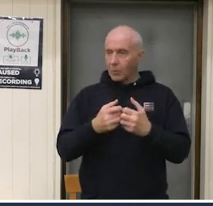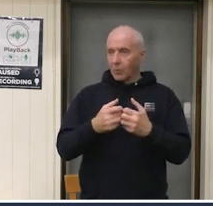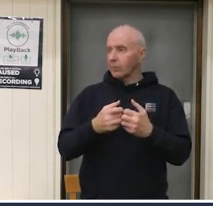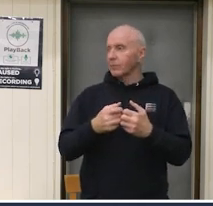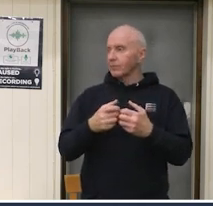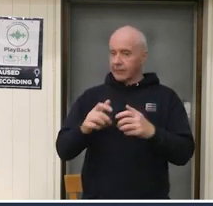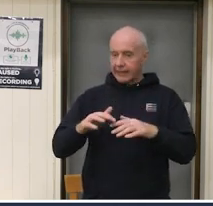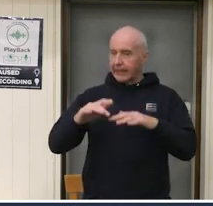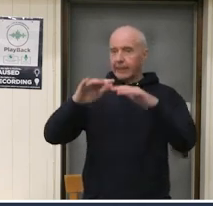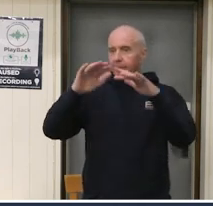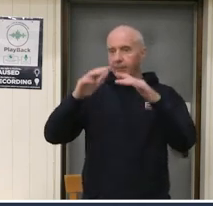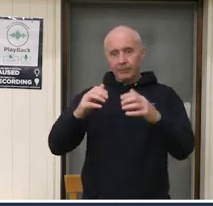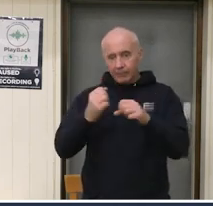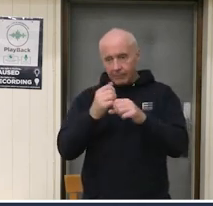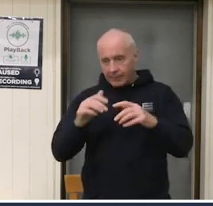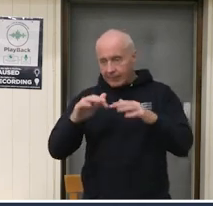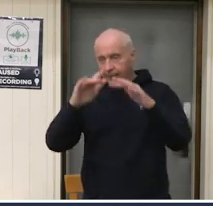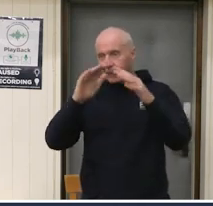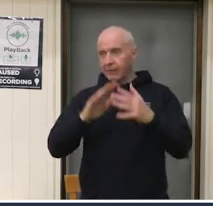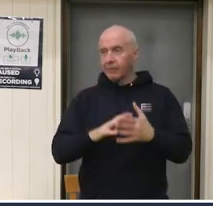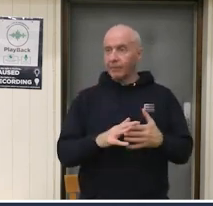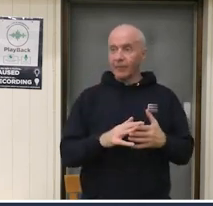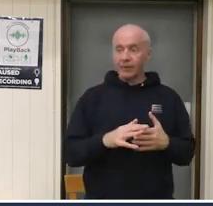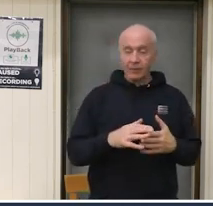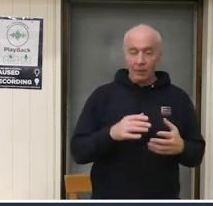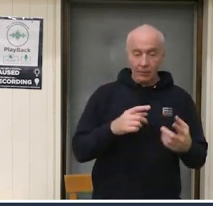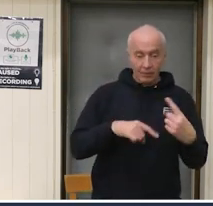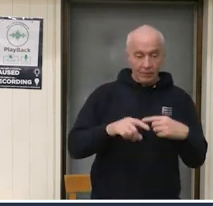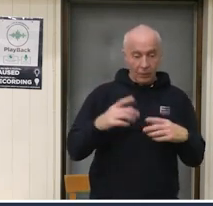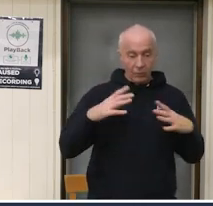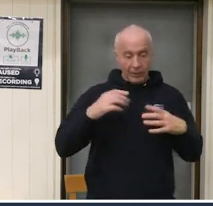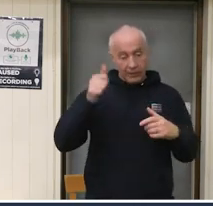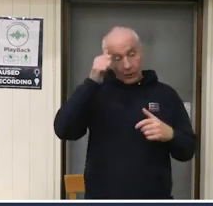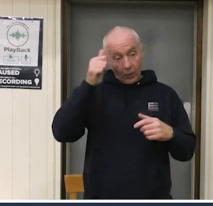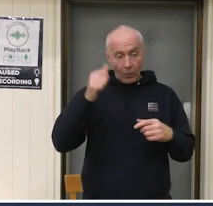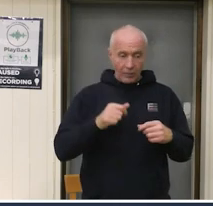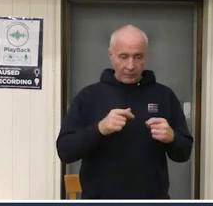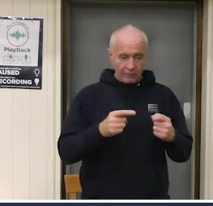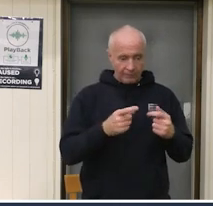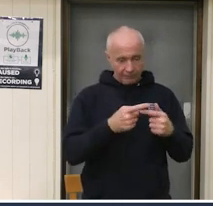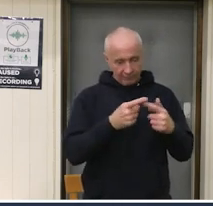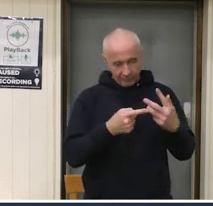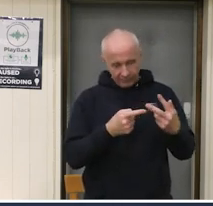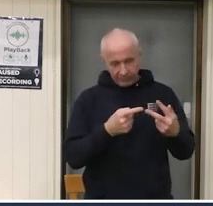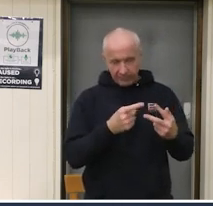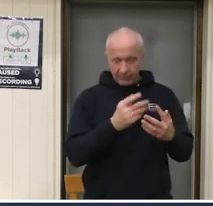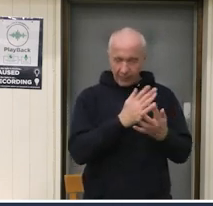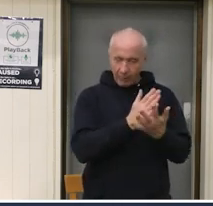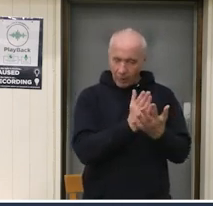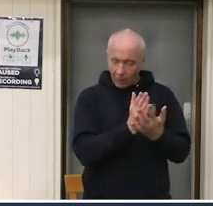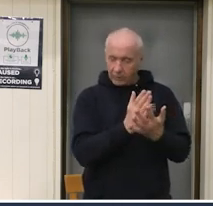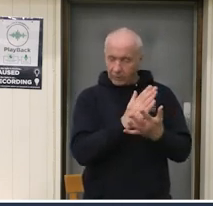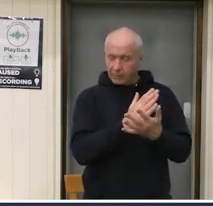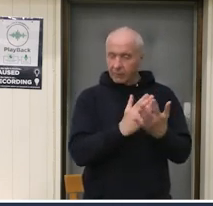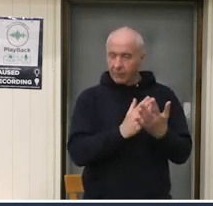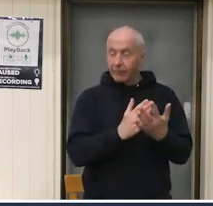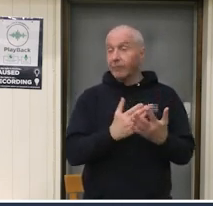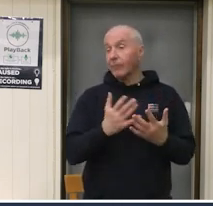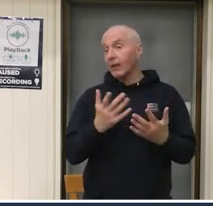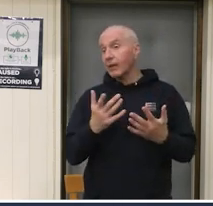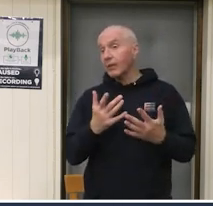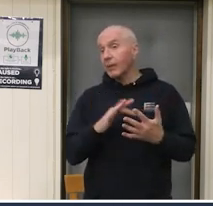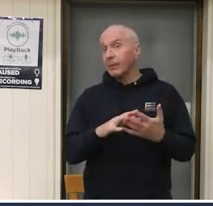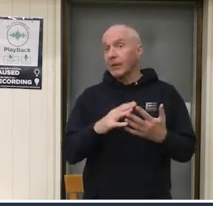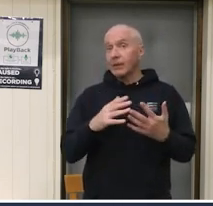sort of integrate that into infrastructure we already know how to do. That's at this early stage. It might be that we end up